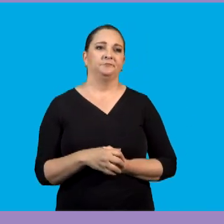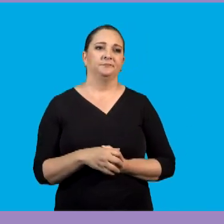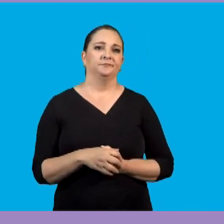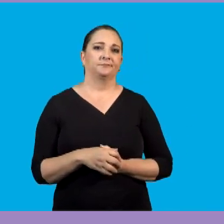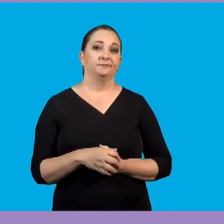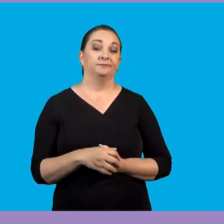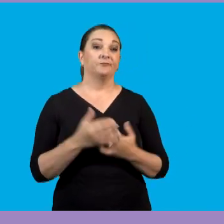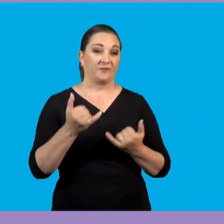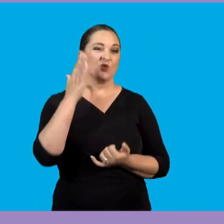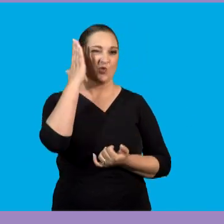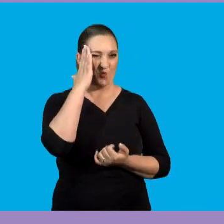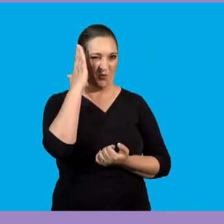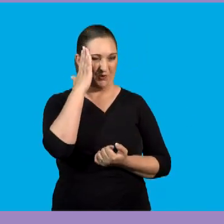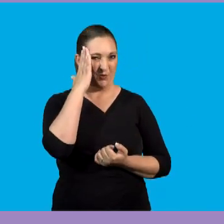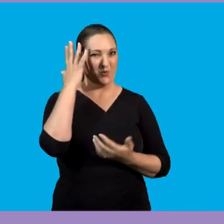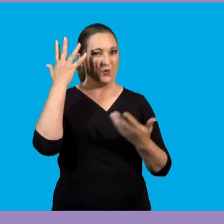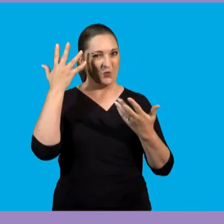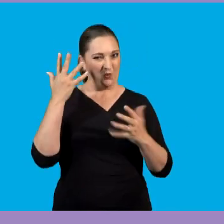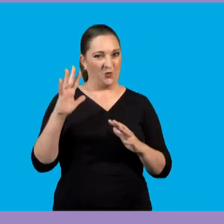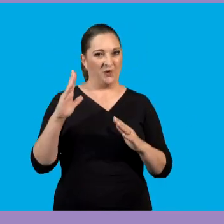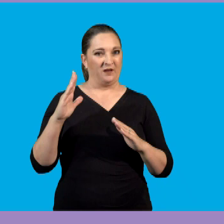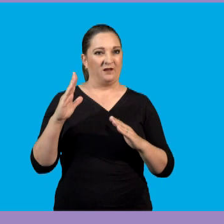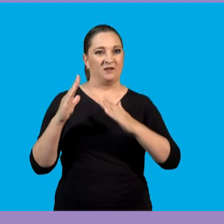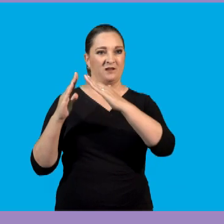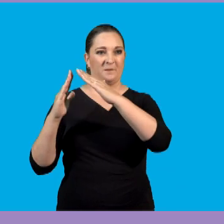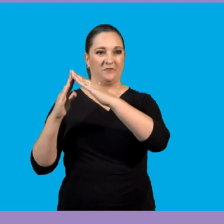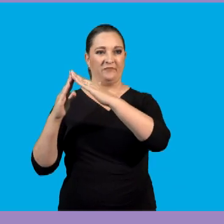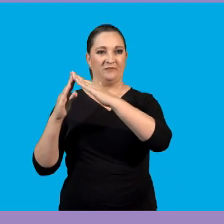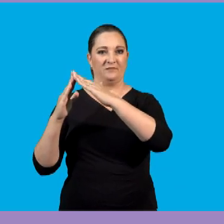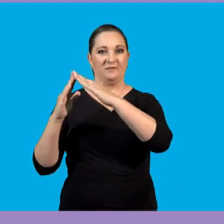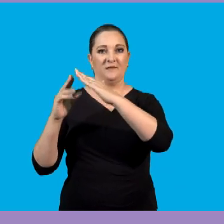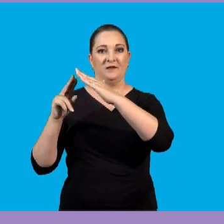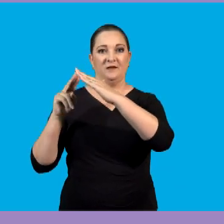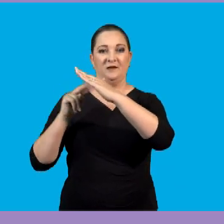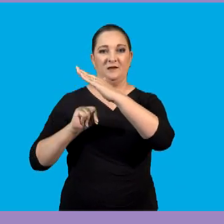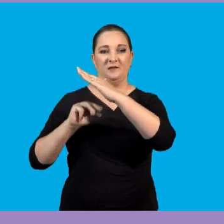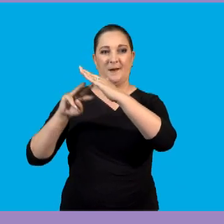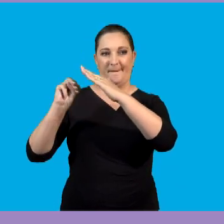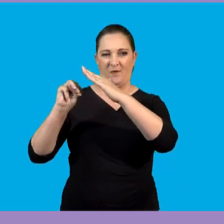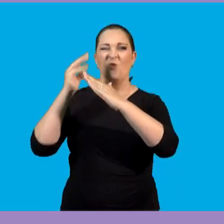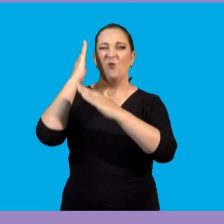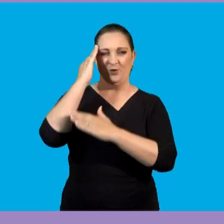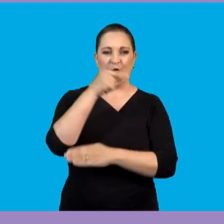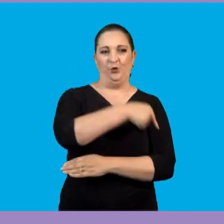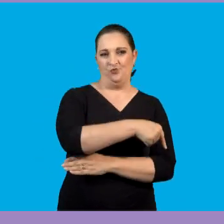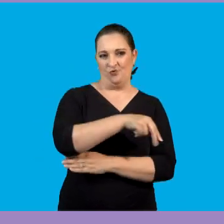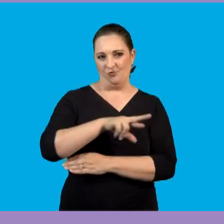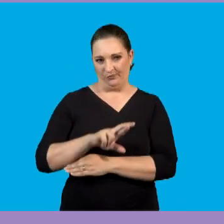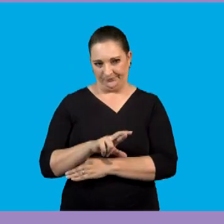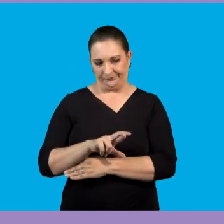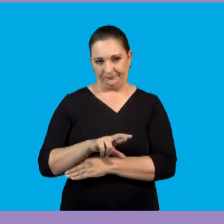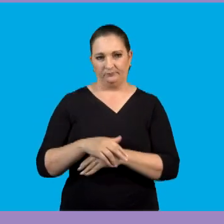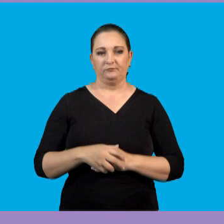sides are in proportion. So we already know that the corresponding side to NM is